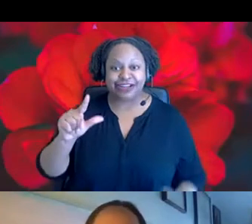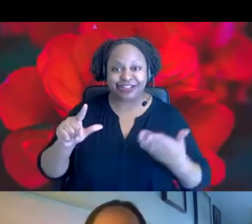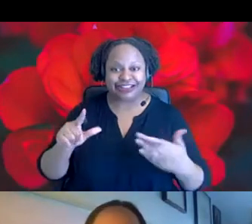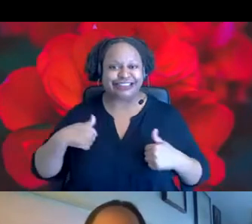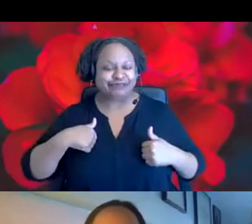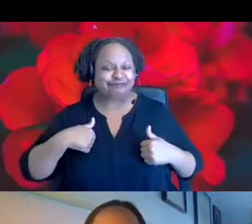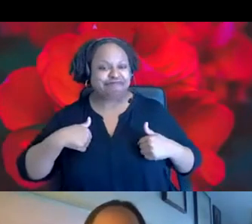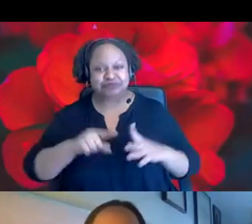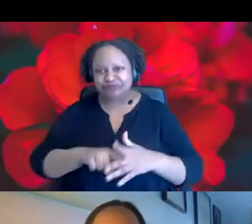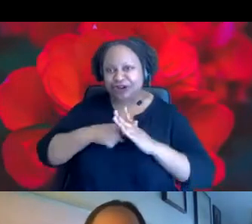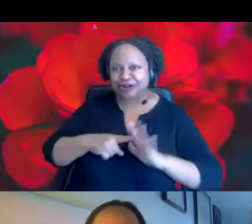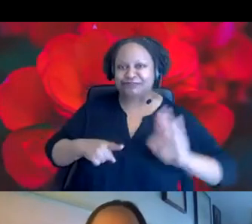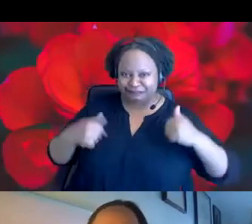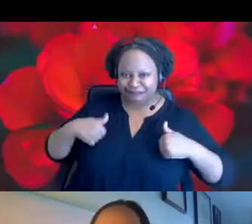thanks.